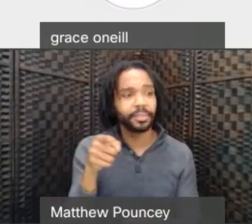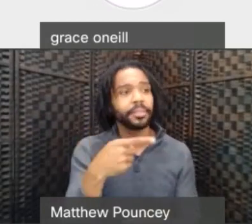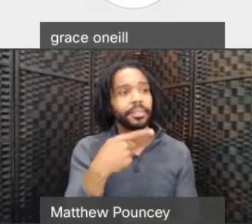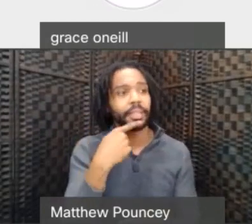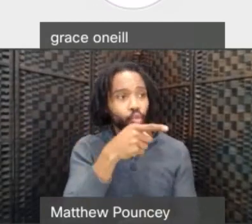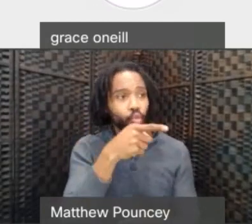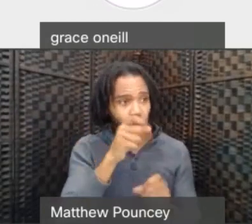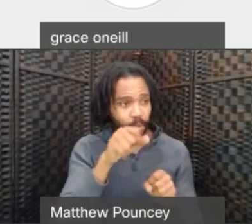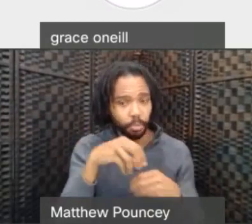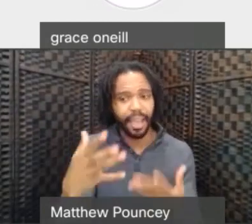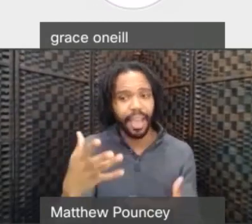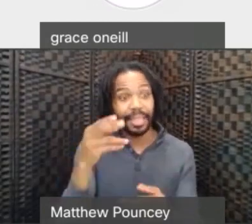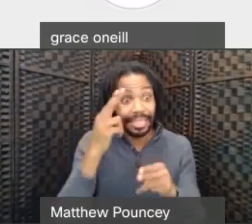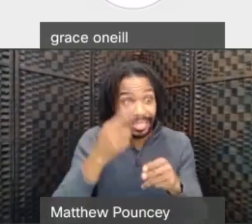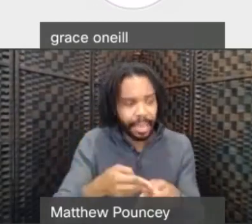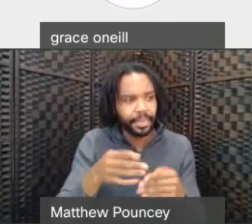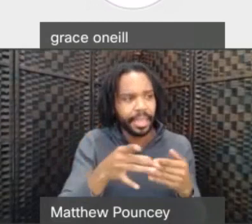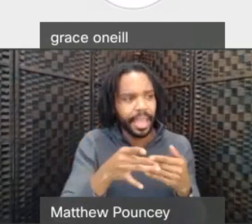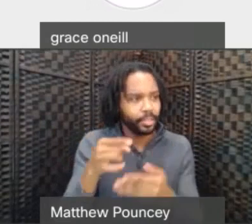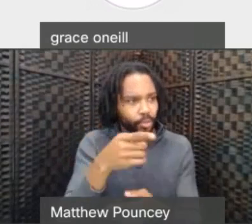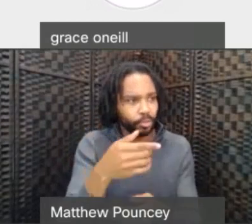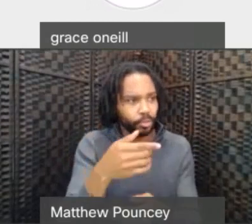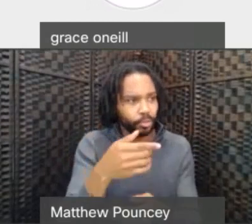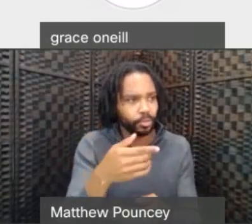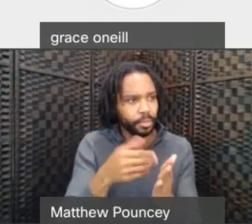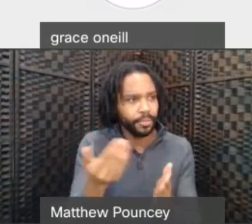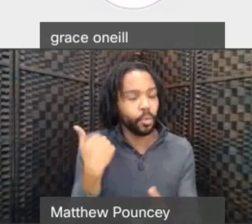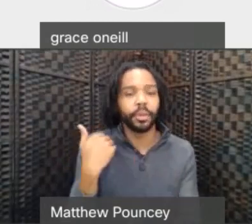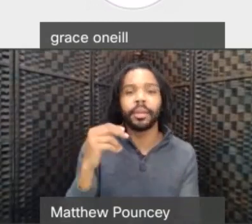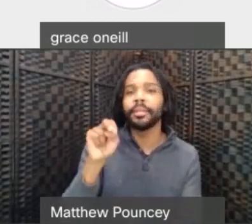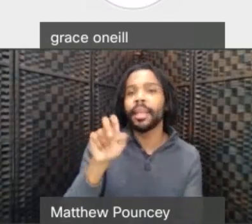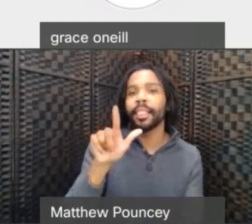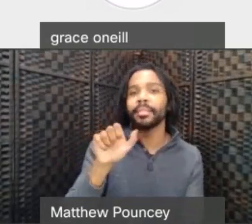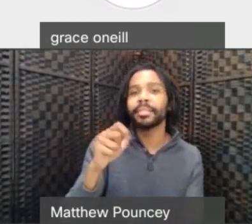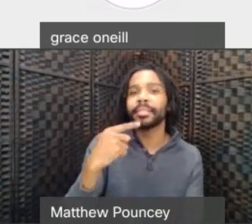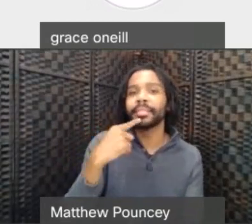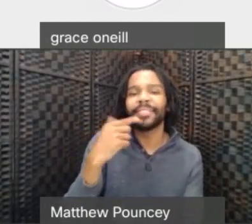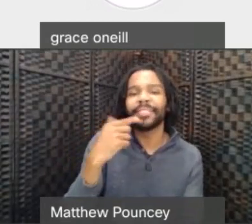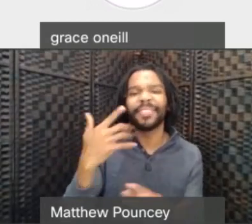from before regarding? I put it in the chat. Thank you.